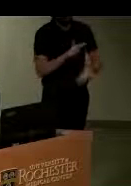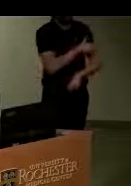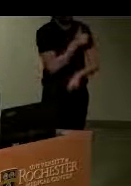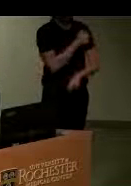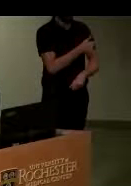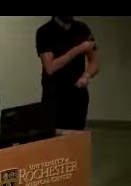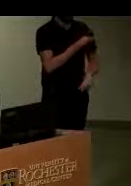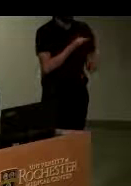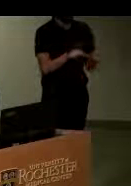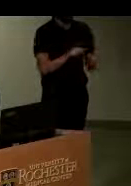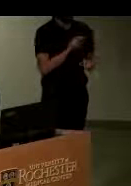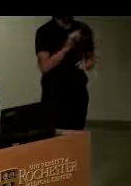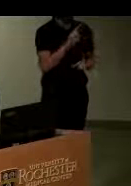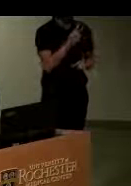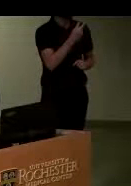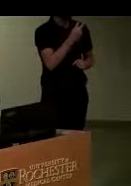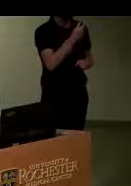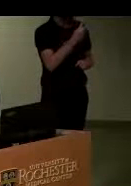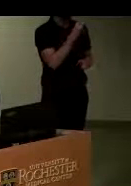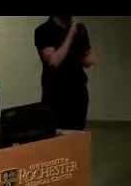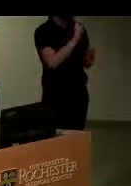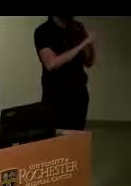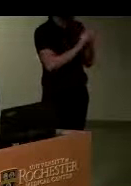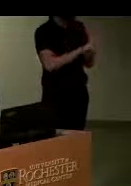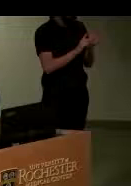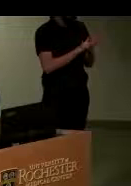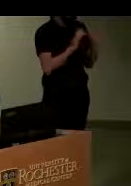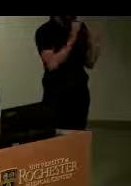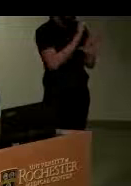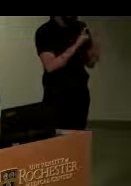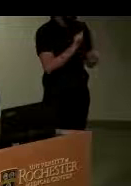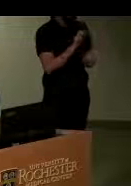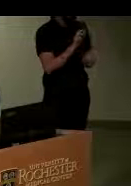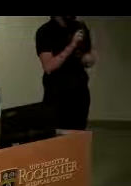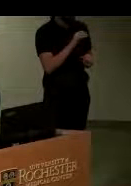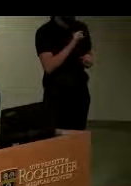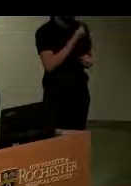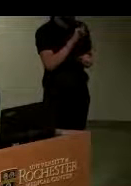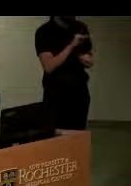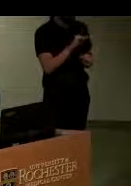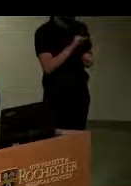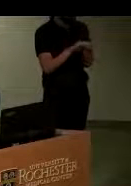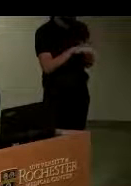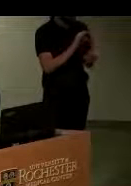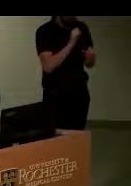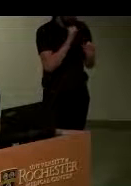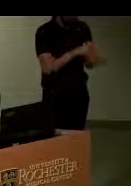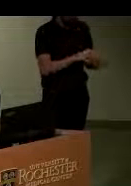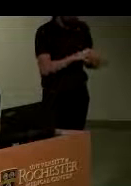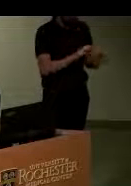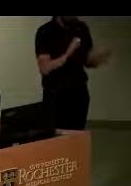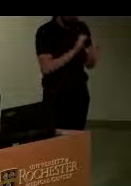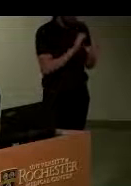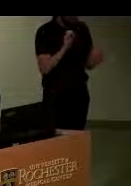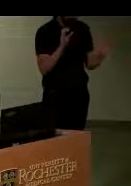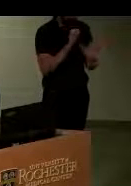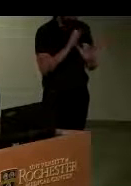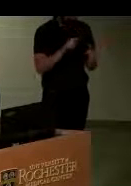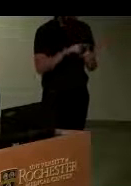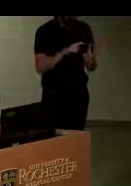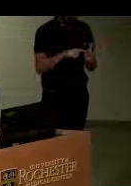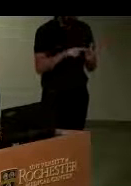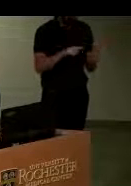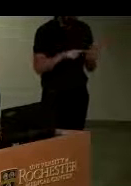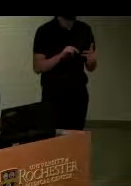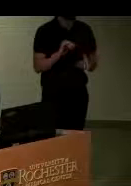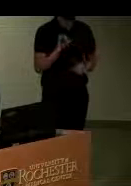the first two did exploratory laparotomies to find nothing. Yet she had, if you wanted to